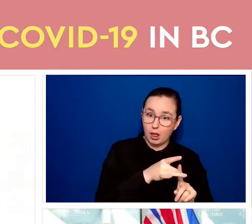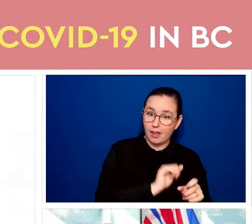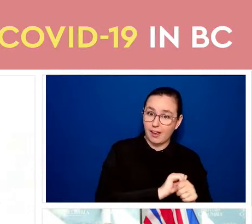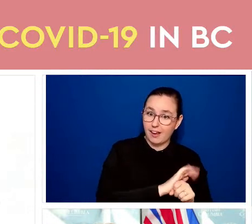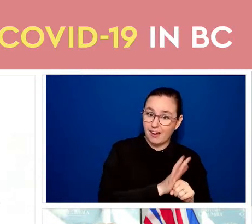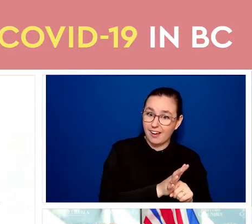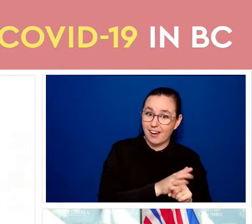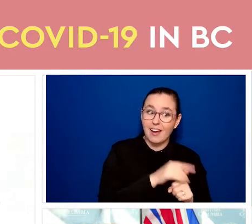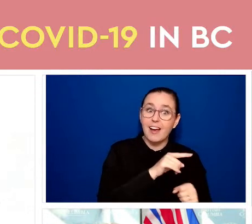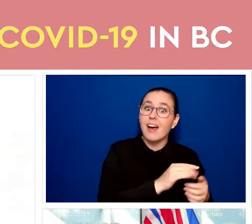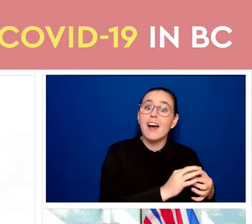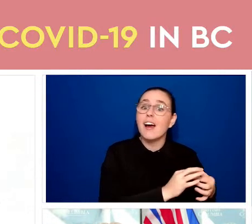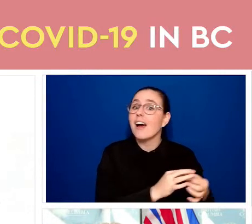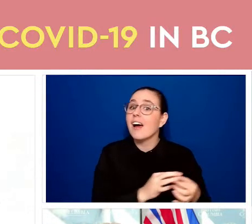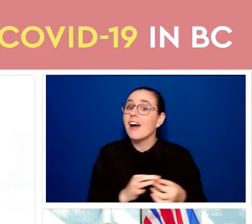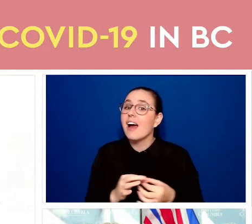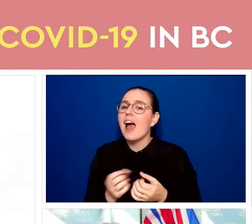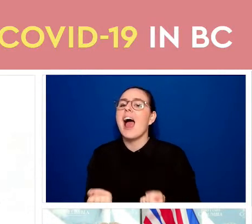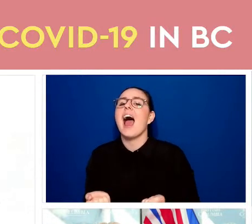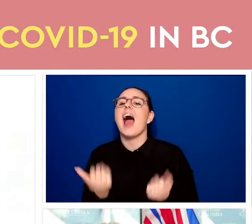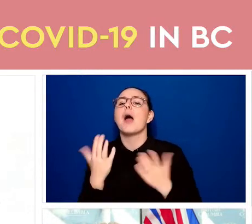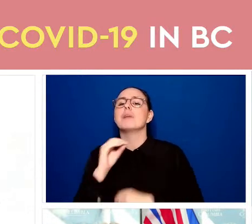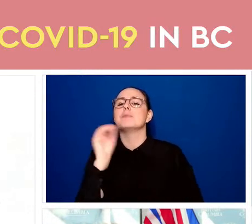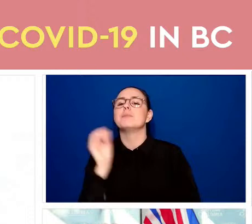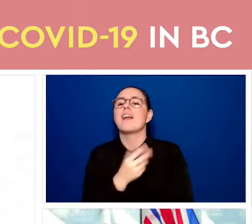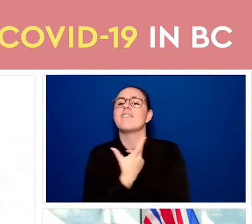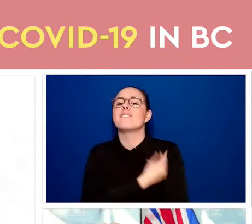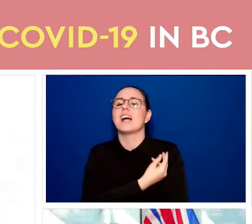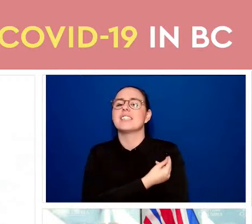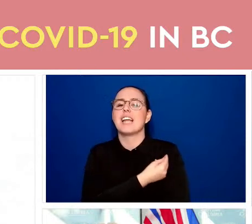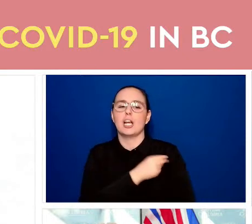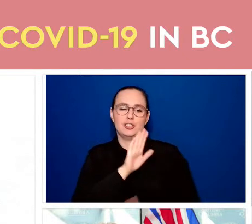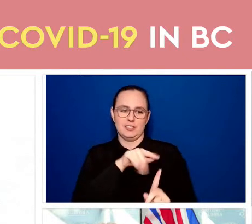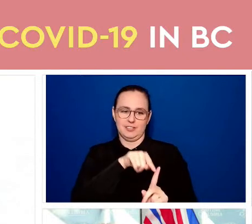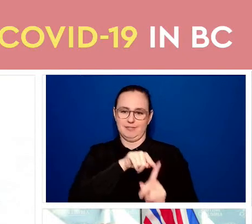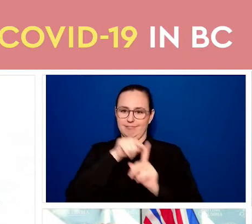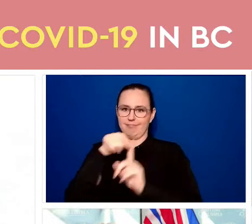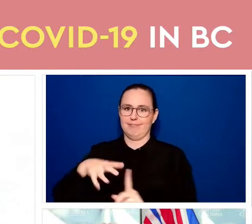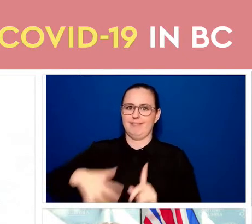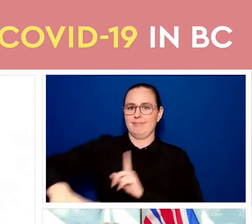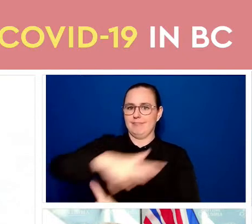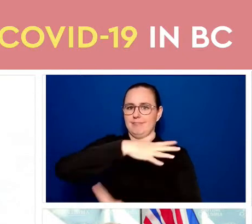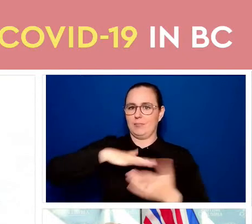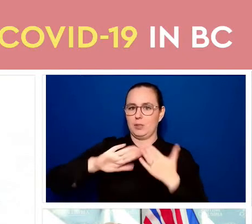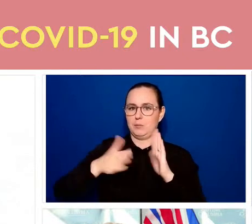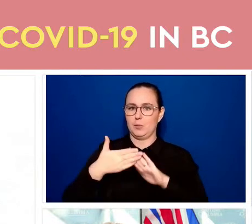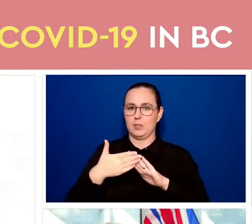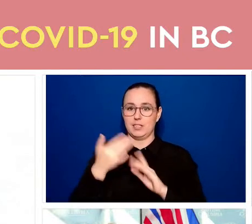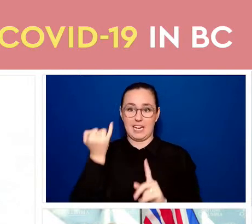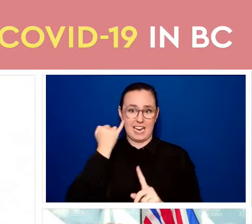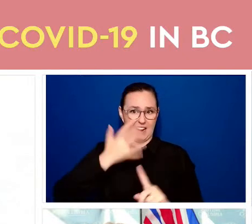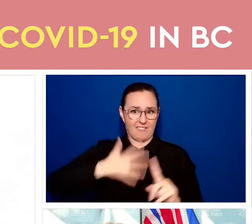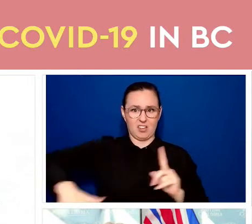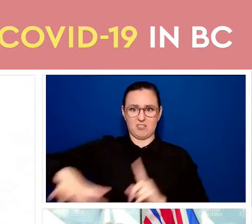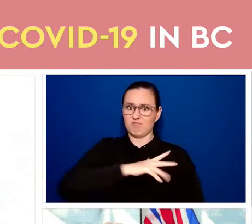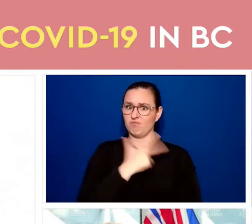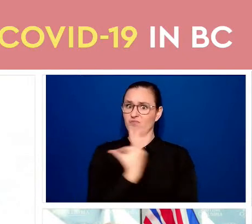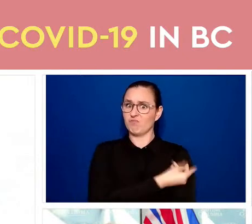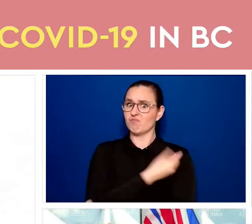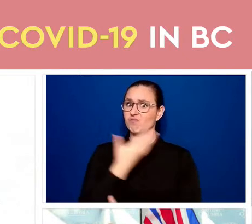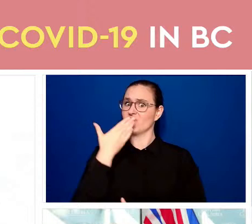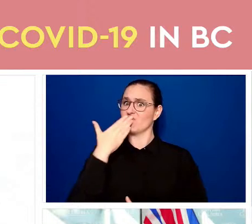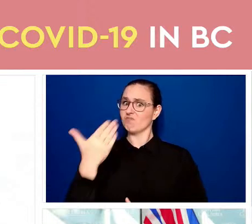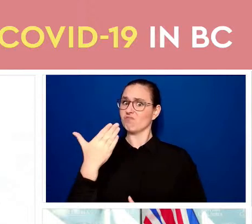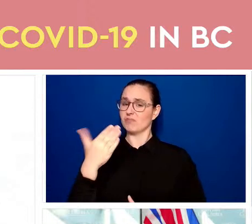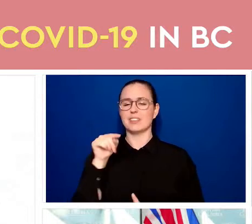rates. So it's protection in our community that protects our schools and protects our children. And the best way to prevent